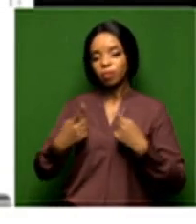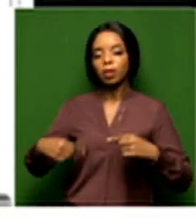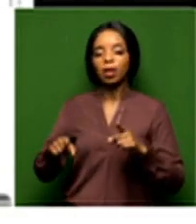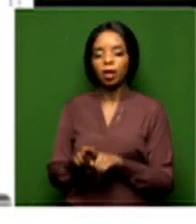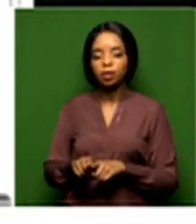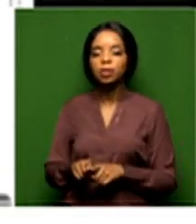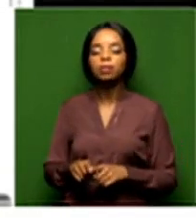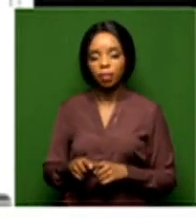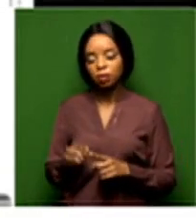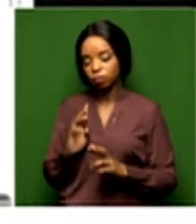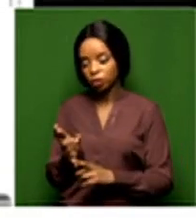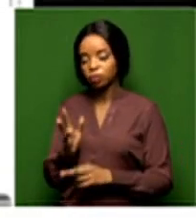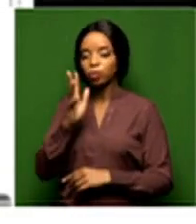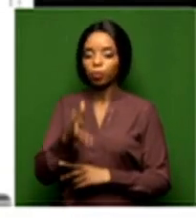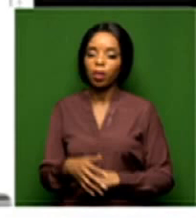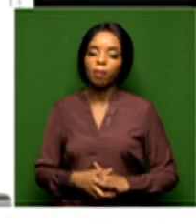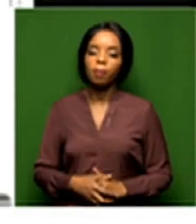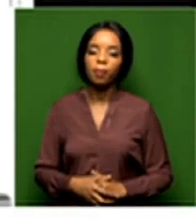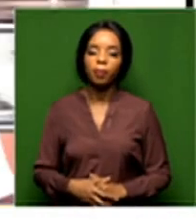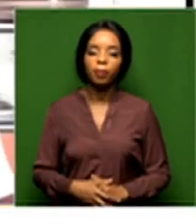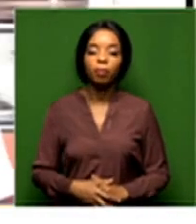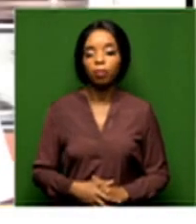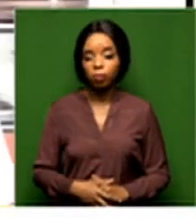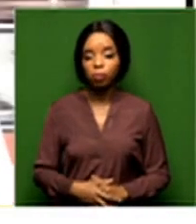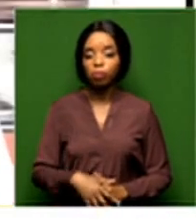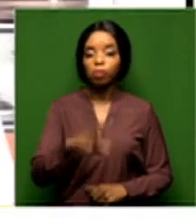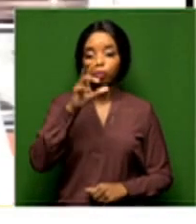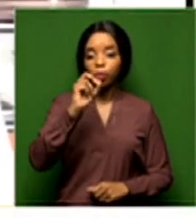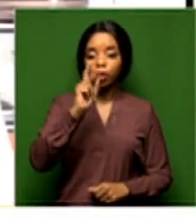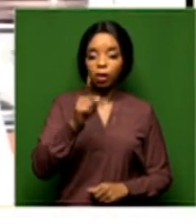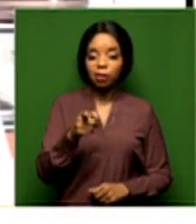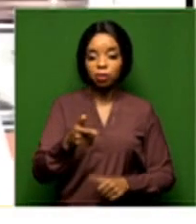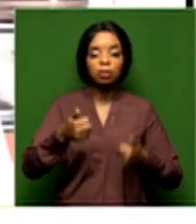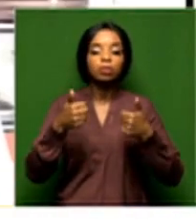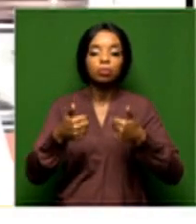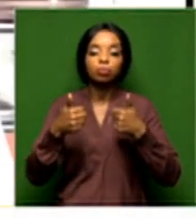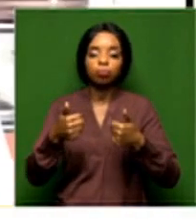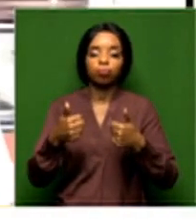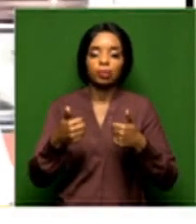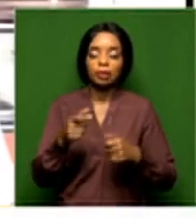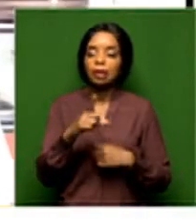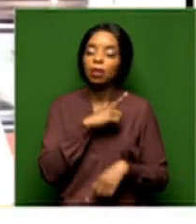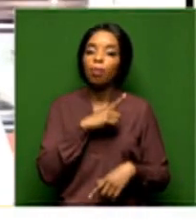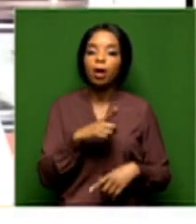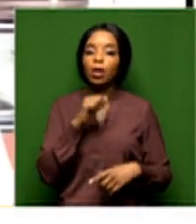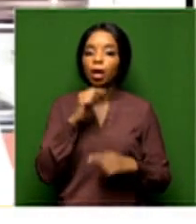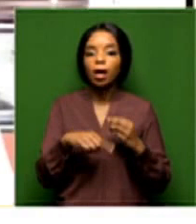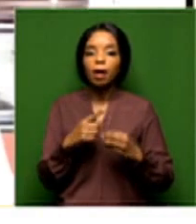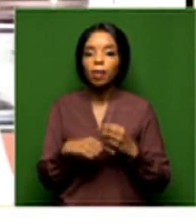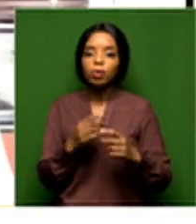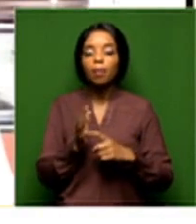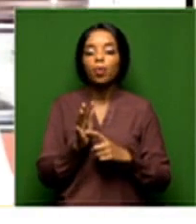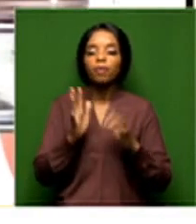info@drivethroughsa.co.za and we'll get back to you with those details. Okay. I mean, this is so cool, Linda. I mean, it's not just about the movie itself, but it's